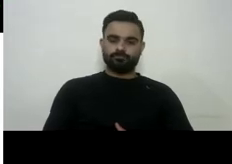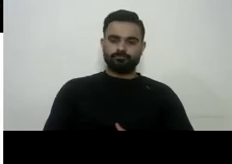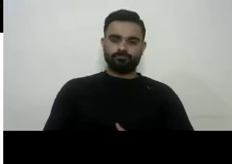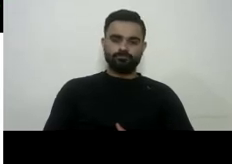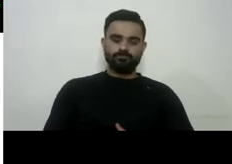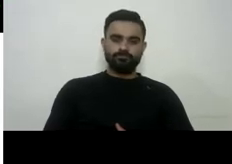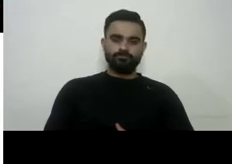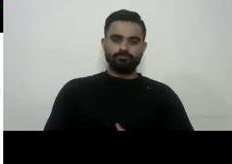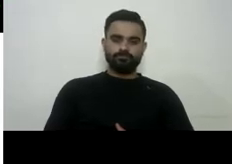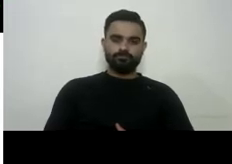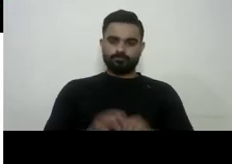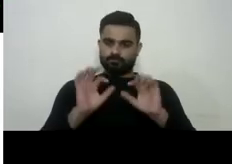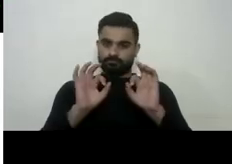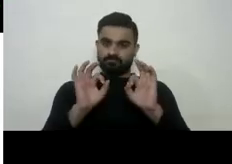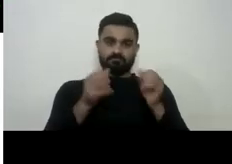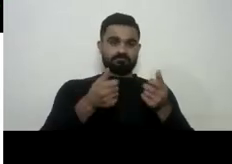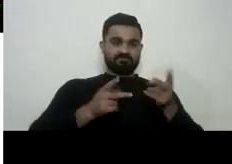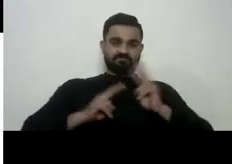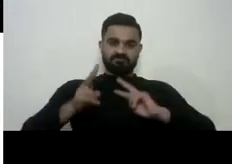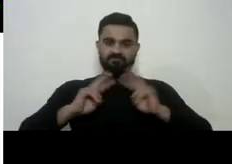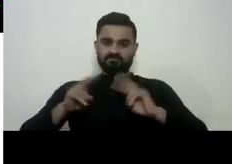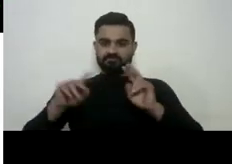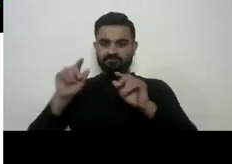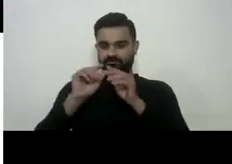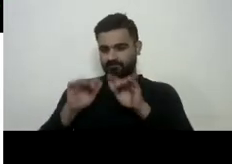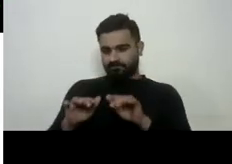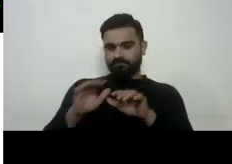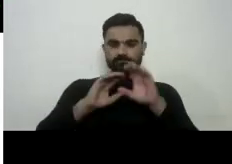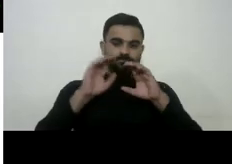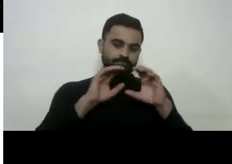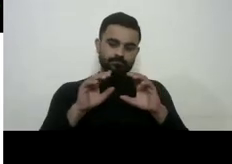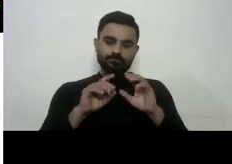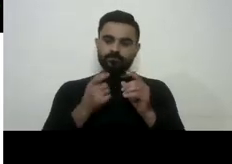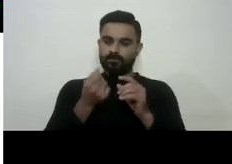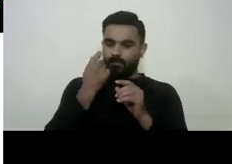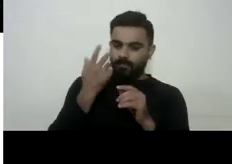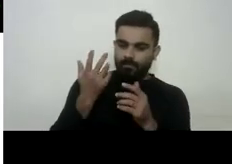Yeah, now it's flowing. Good. Dialogue writing, complete the conversation, brainstorming.